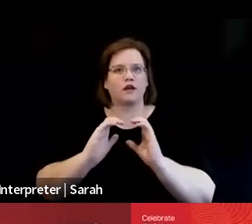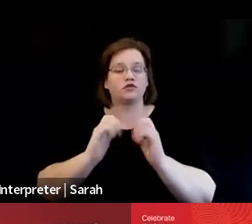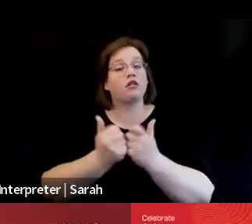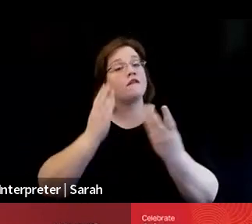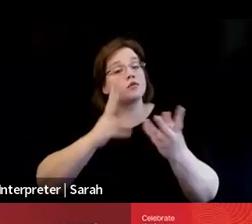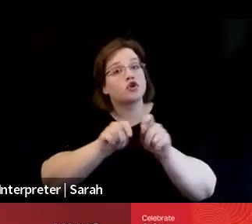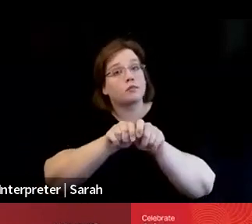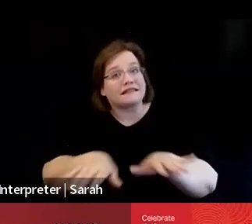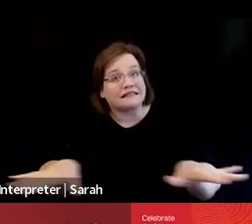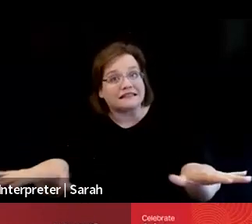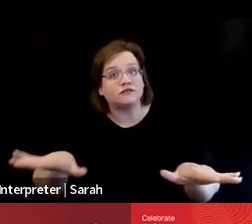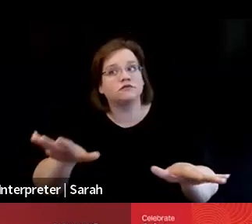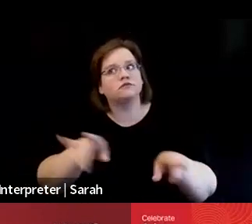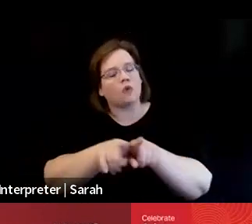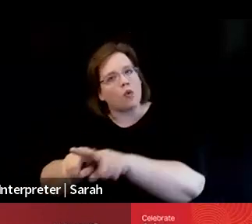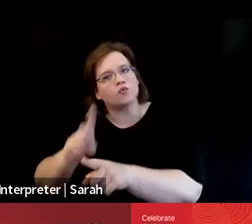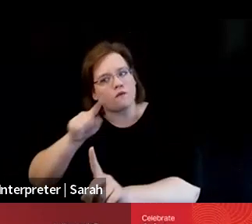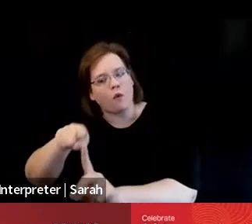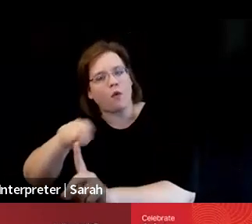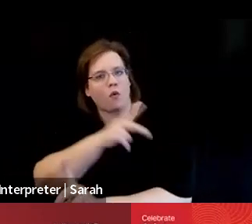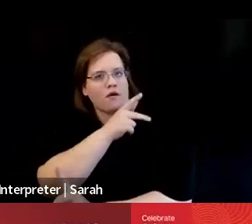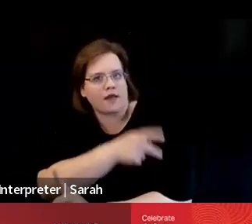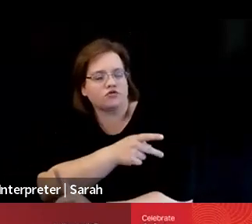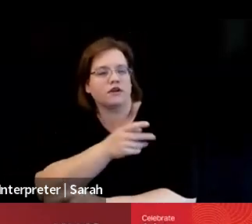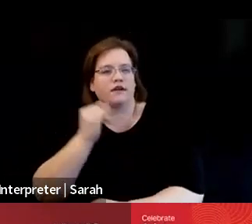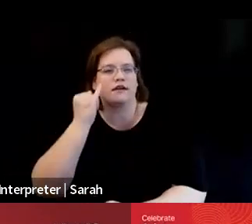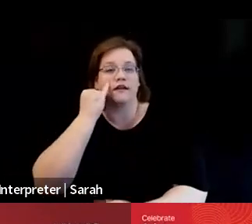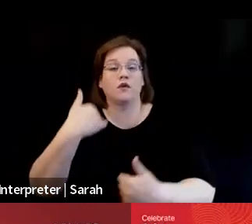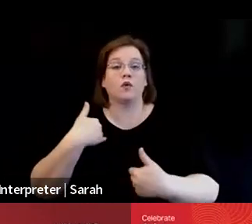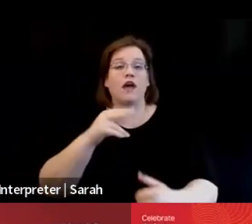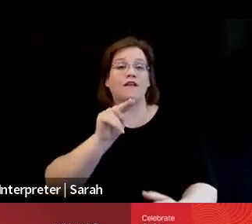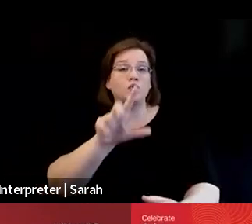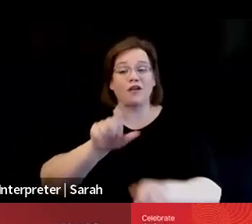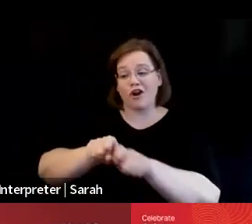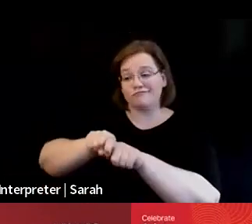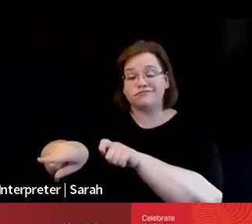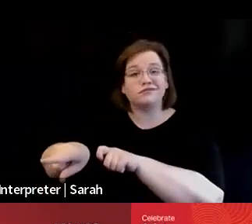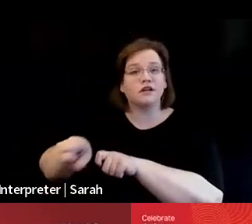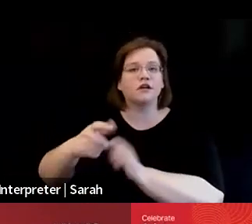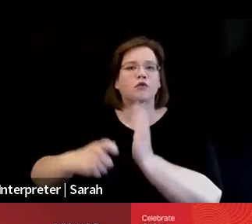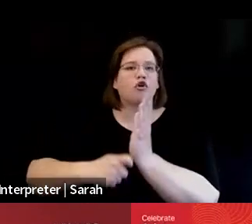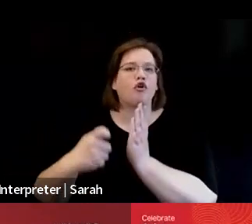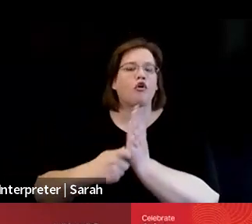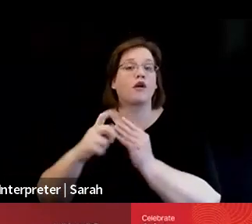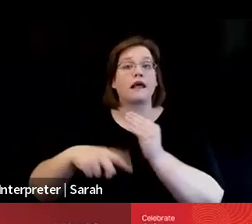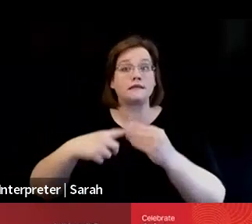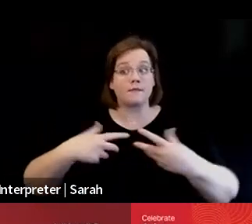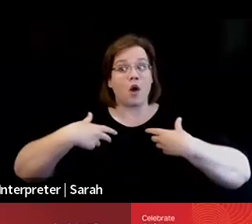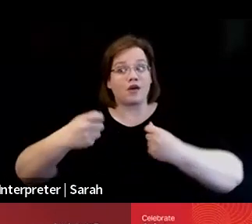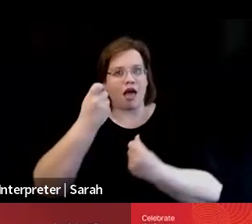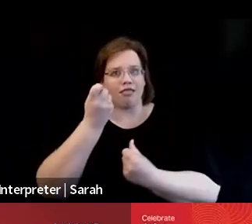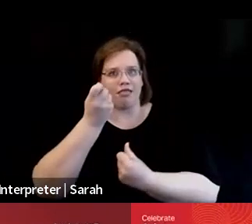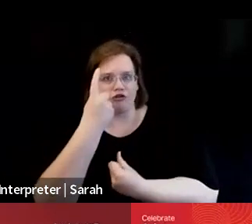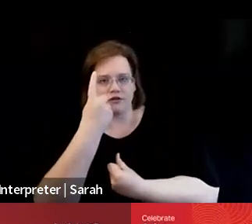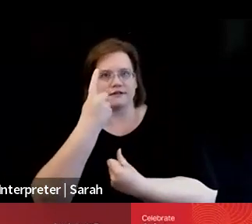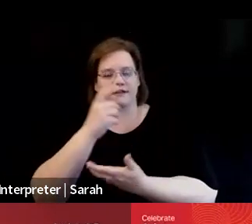disseminated also to the patients. If you have a newsletter that goes to patients, perhaps there's articles about health literacy to try